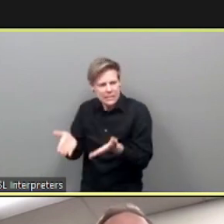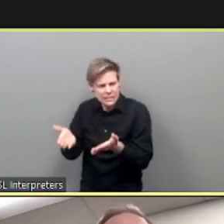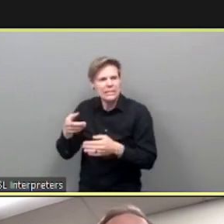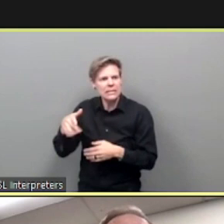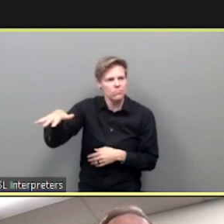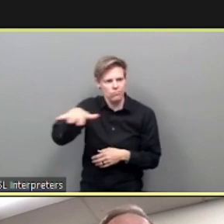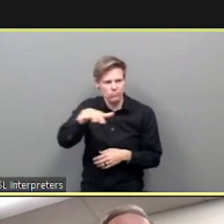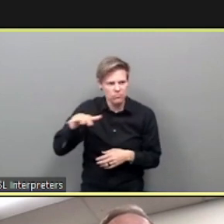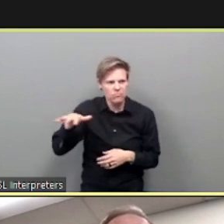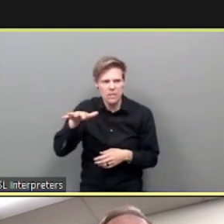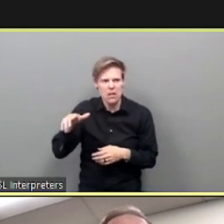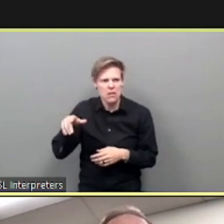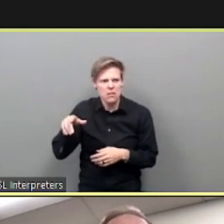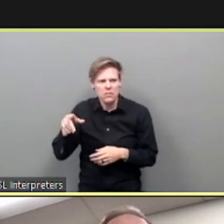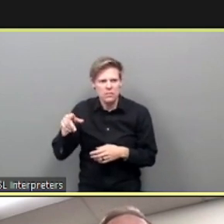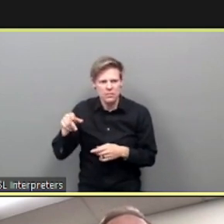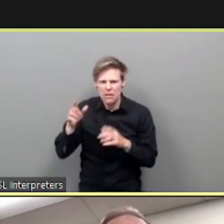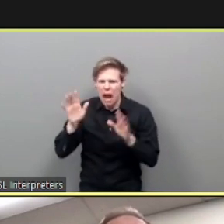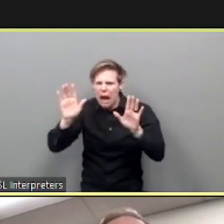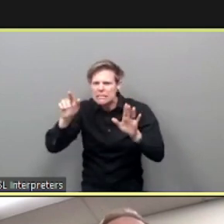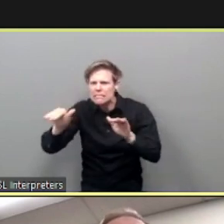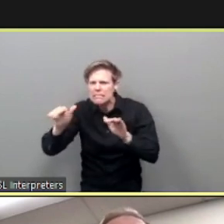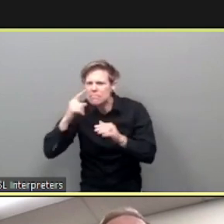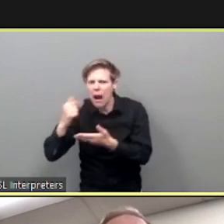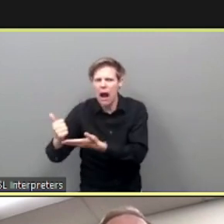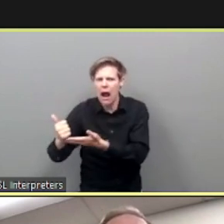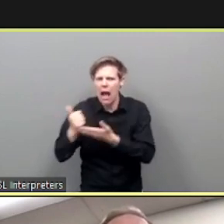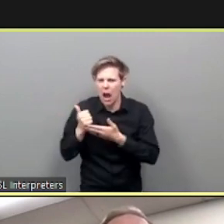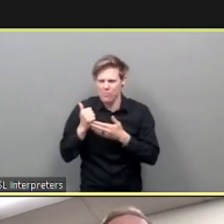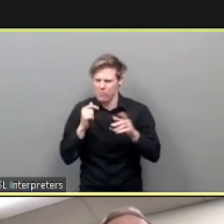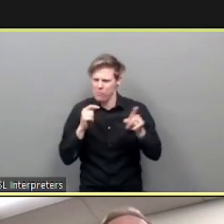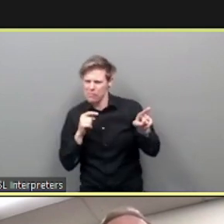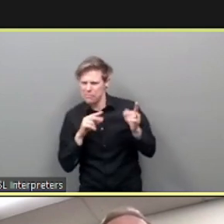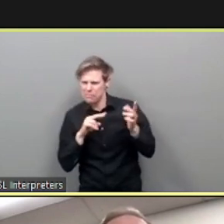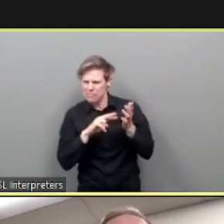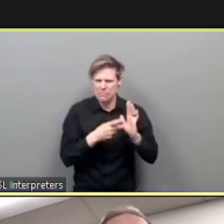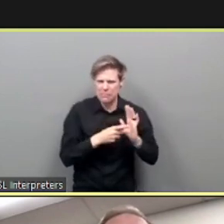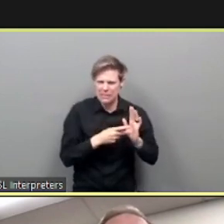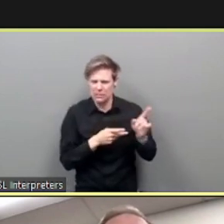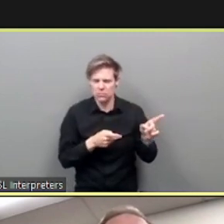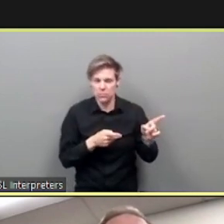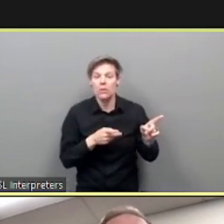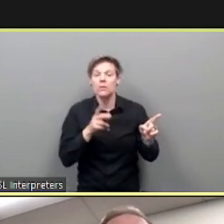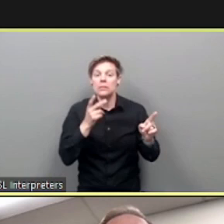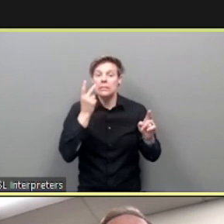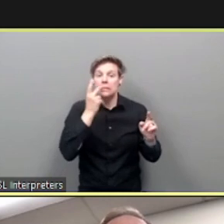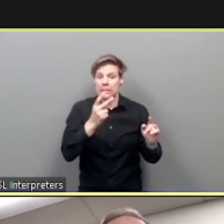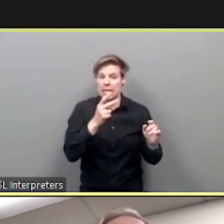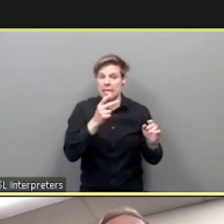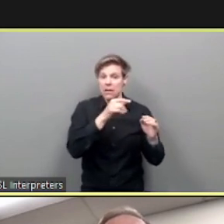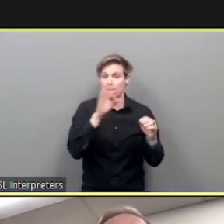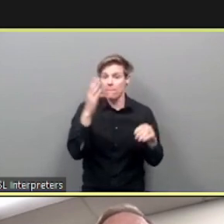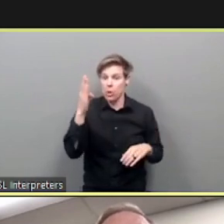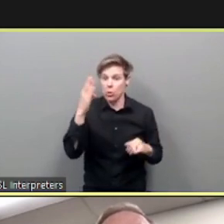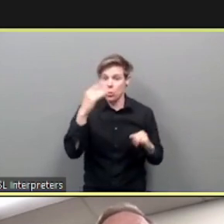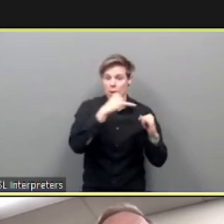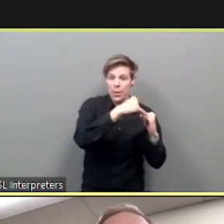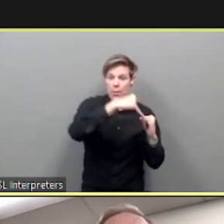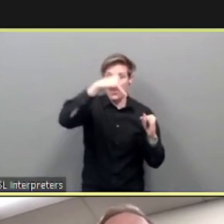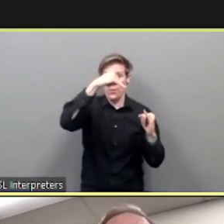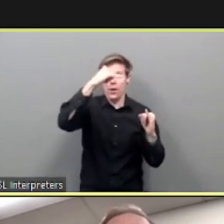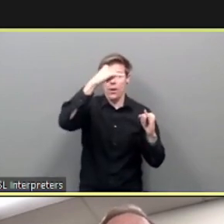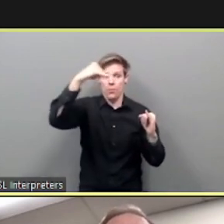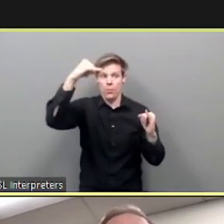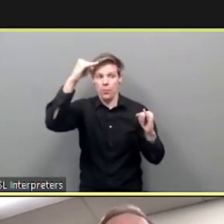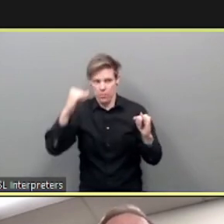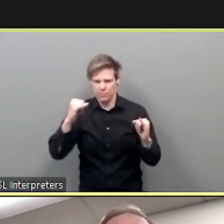you, Brianna, with a pointer on this, but the line here starts with just the percent of hospitals